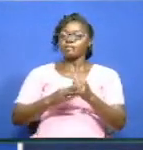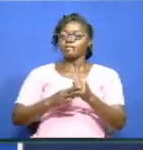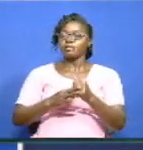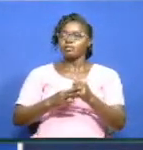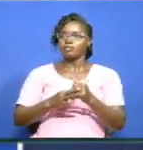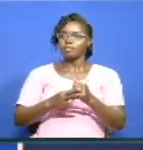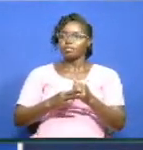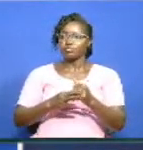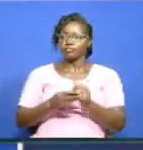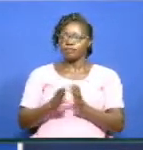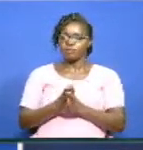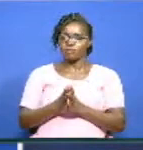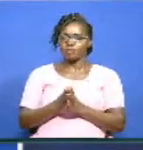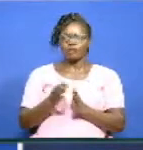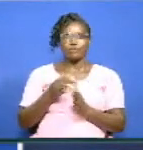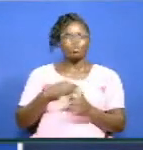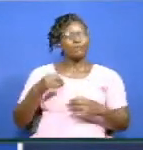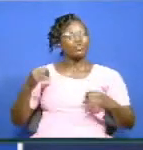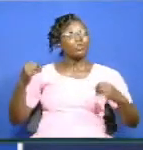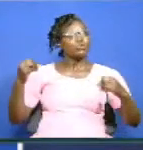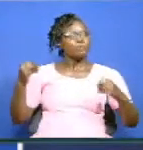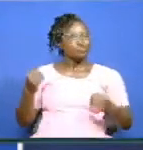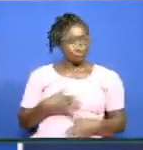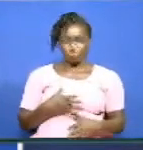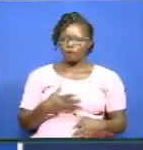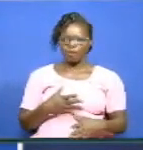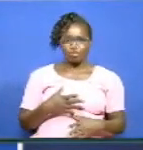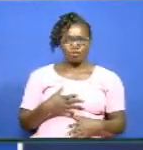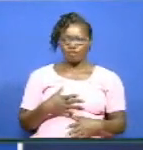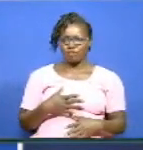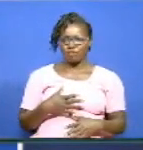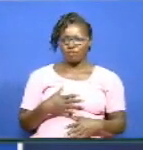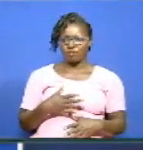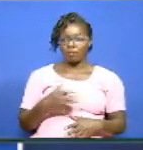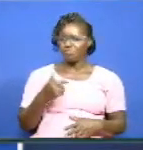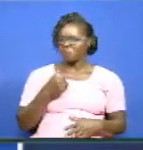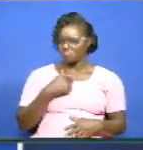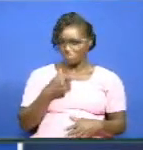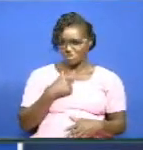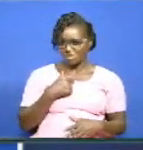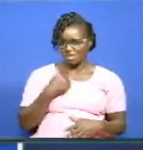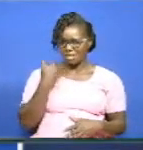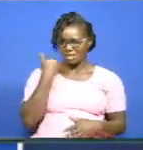Sasa nilisituka sana. Na mimi mwenyewe ni mgonjwa.